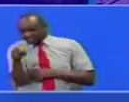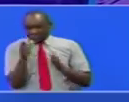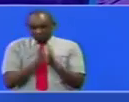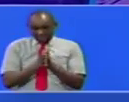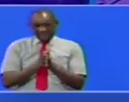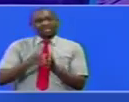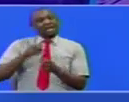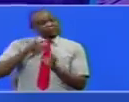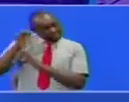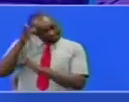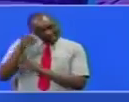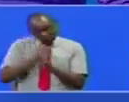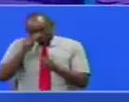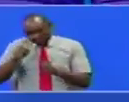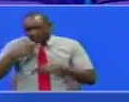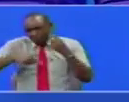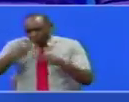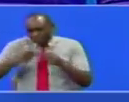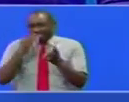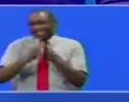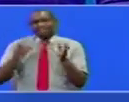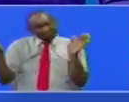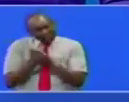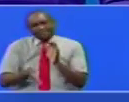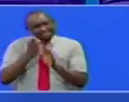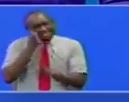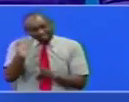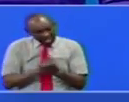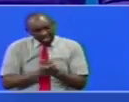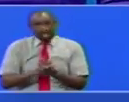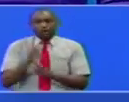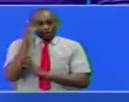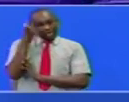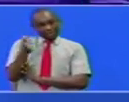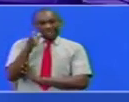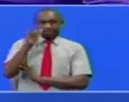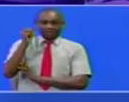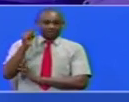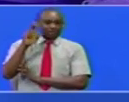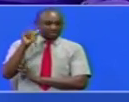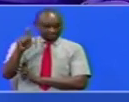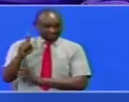Clerk of the National Assembly processed the petition filed by lawyer Emmanuel Mwagambo.